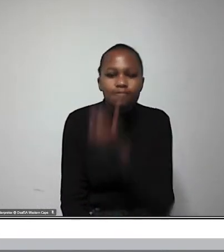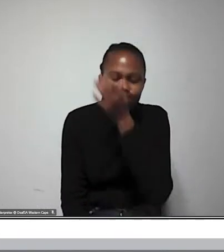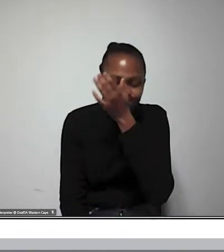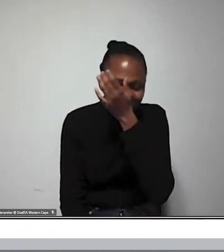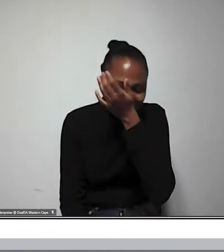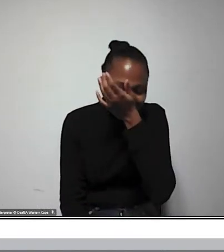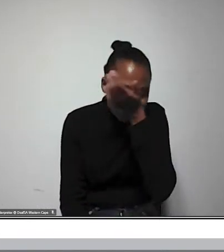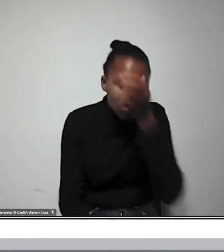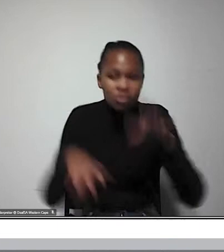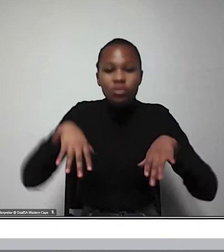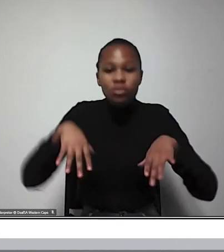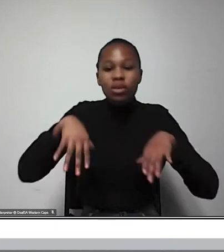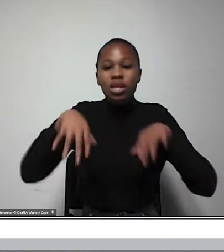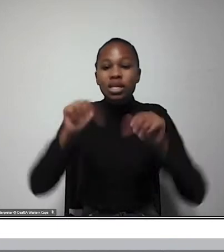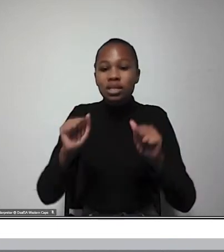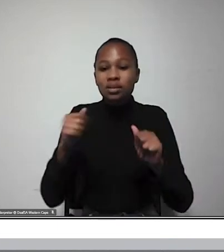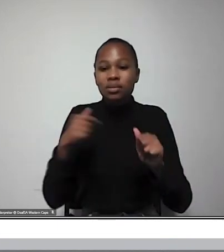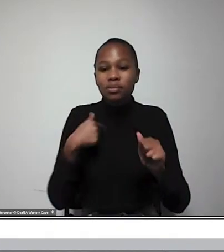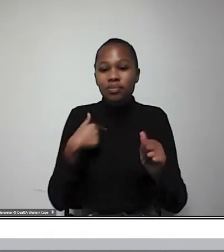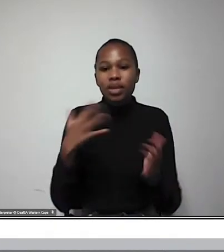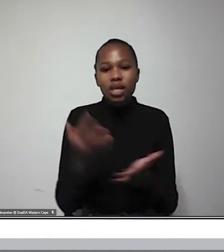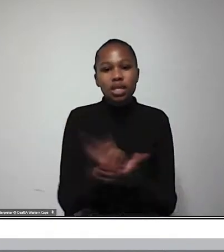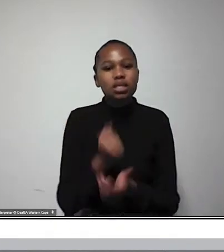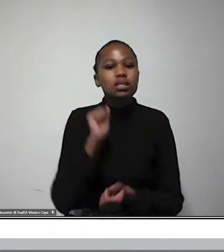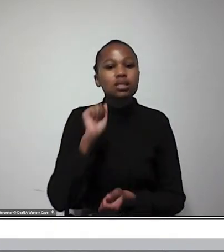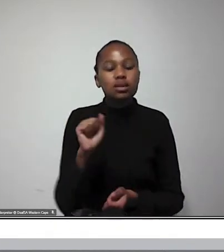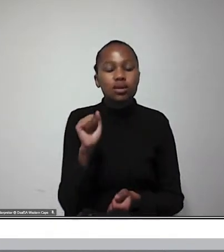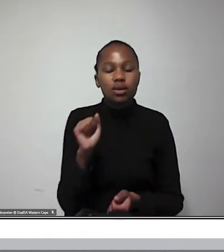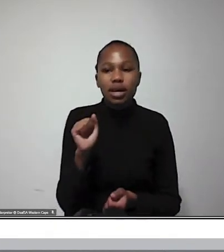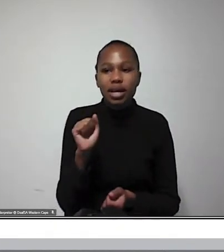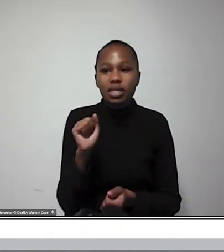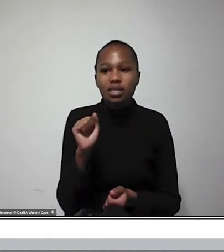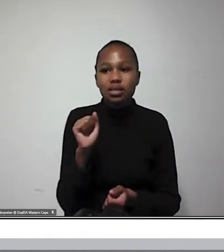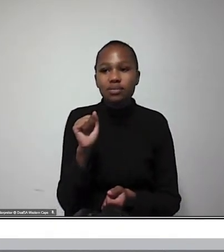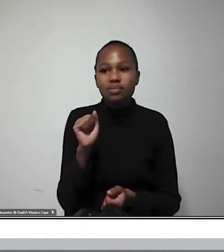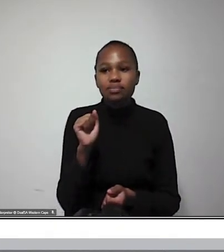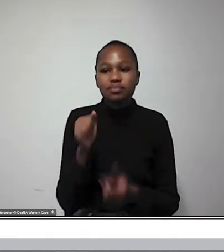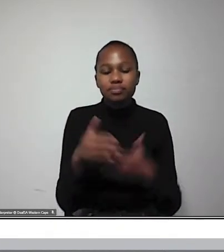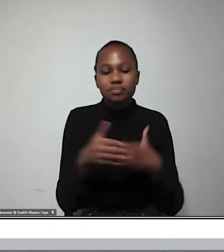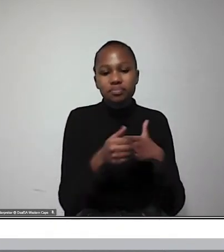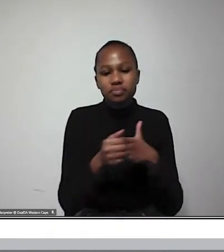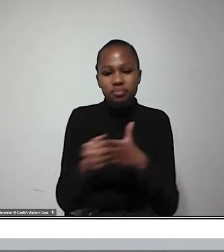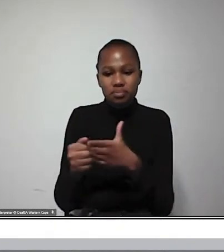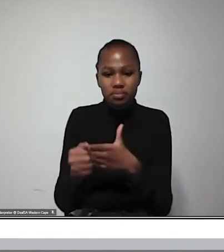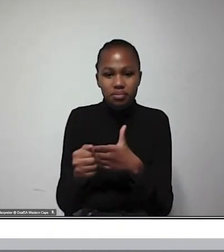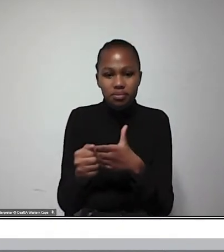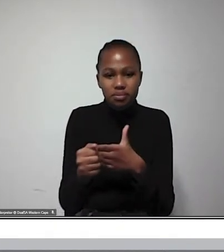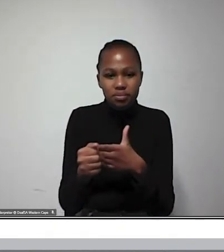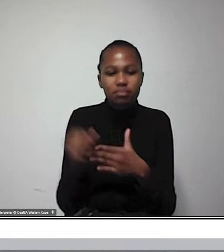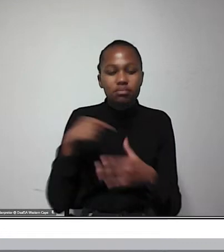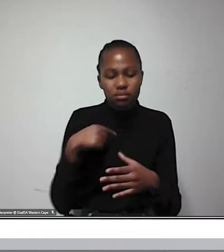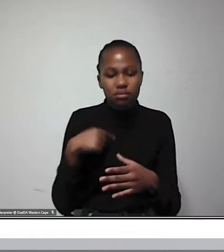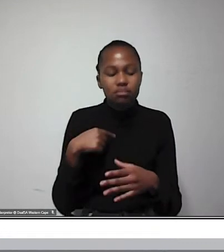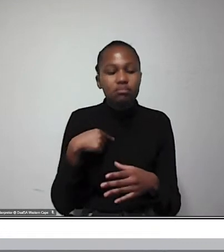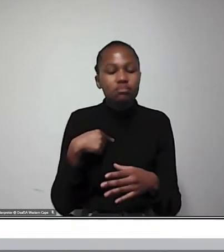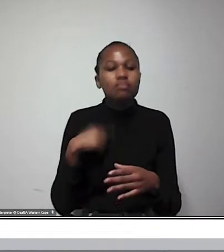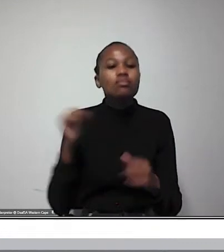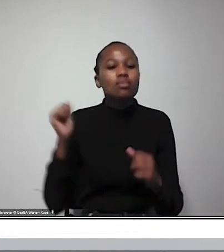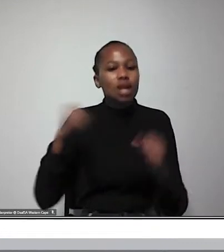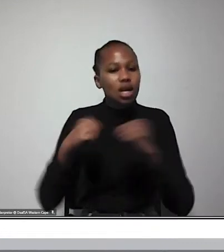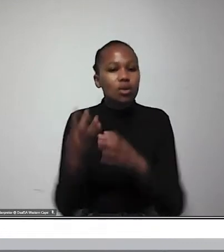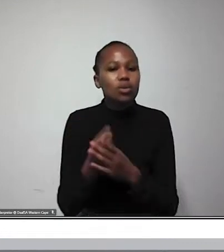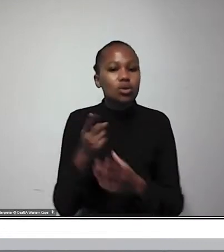Chair, I will take your guidance and go ahead and, you know, wholeheartedly agree with you. We have a